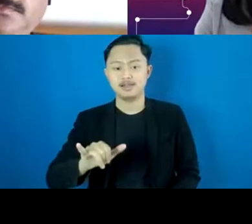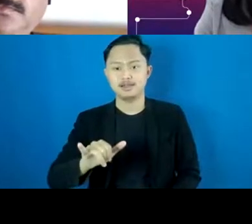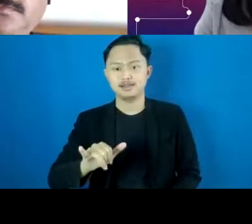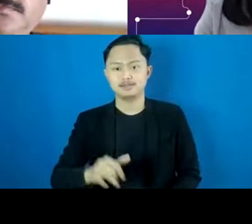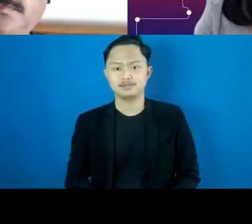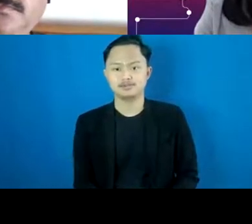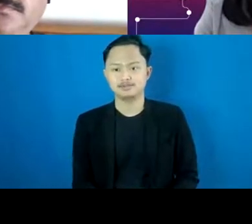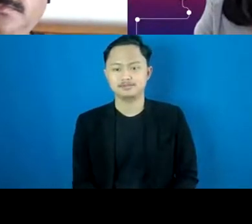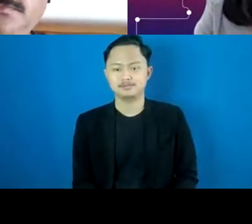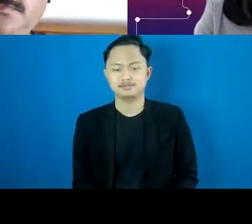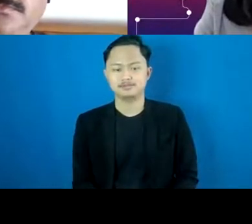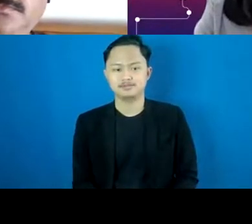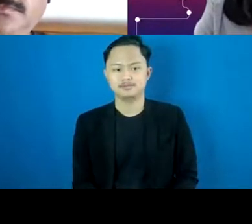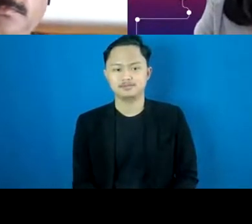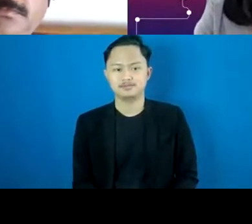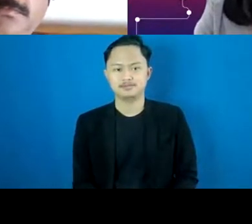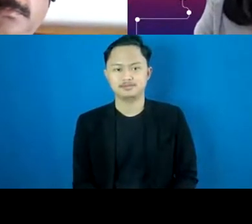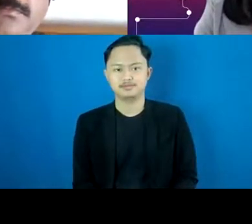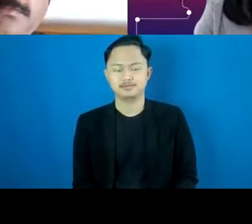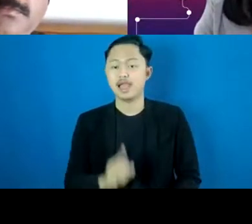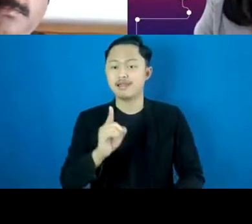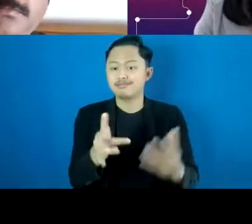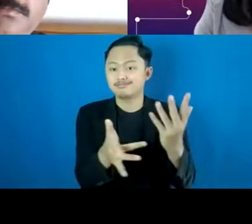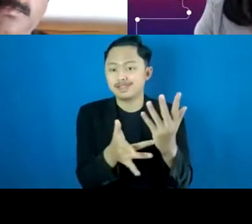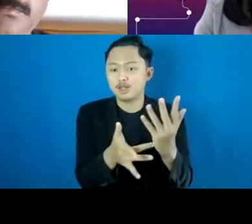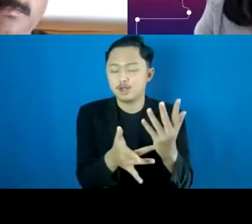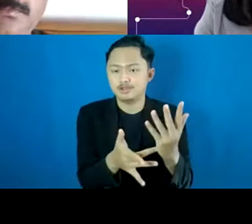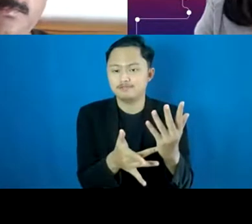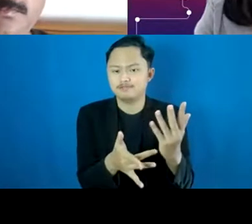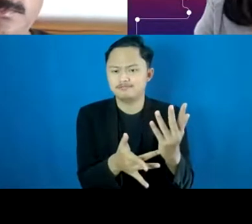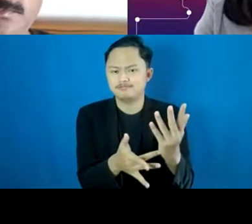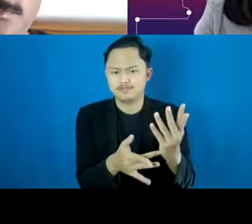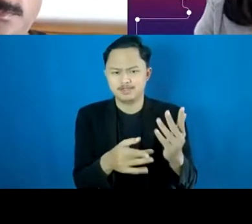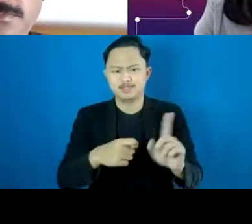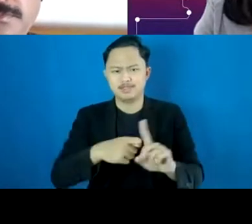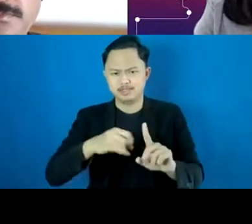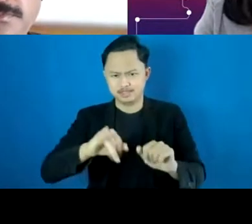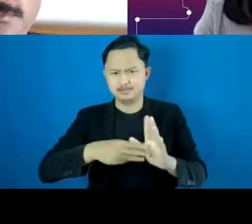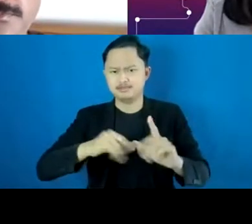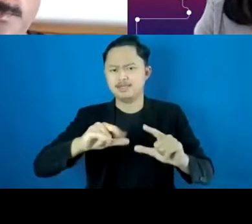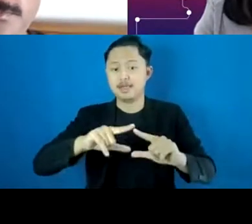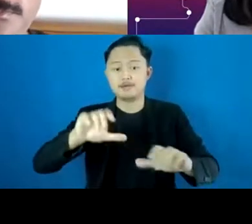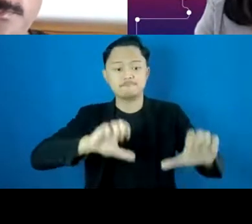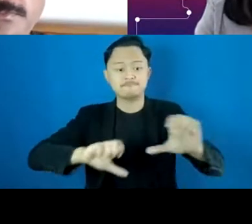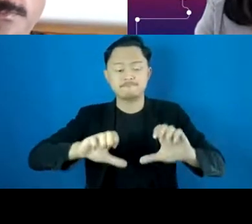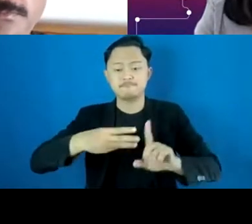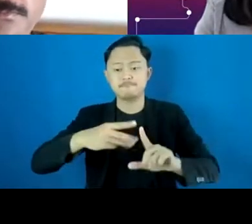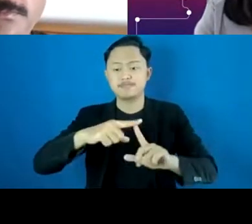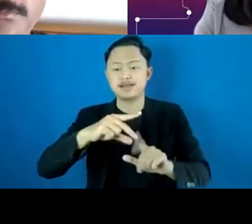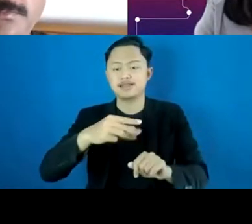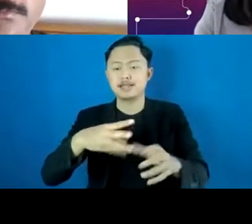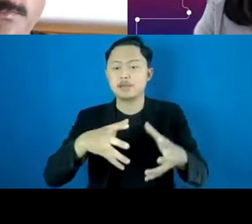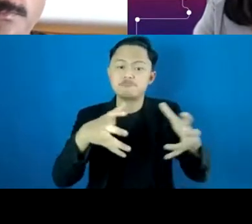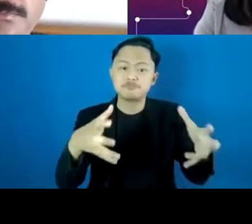The selection of both the technology or the sub-chemistry as well as the size of the battery, should